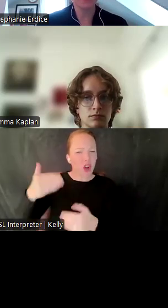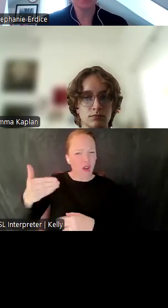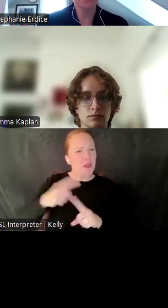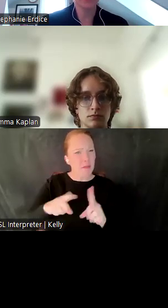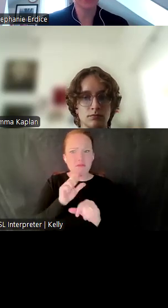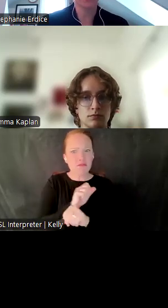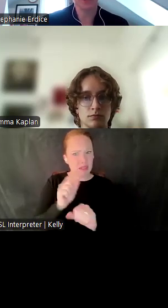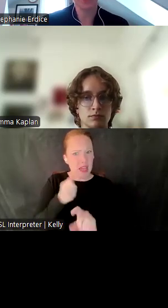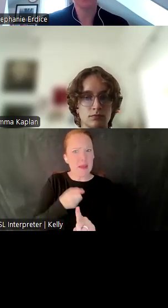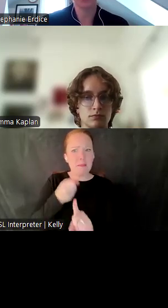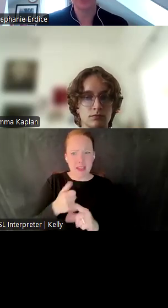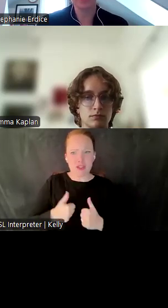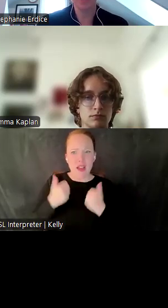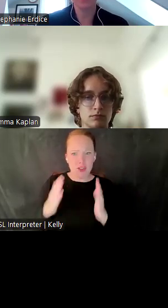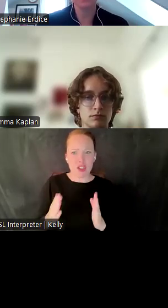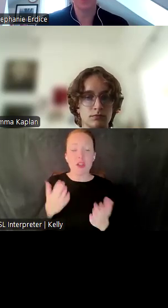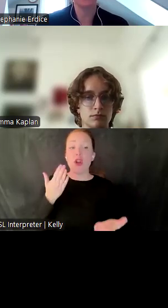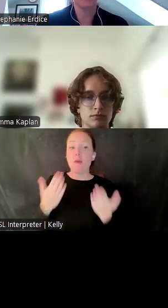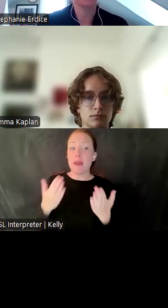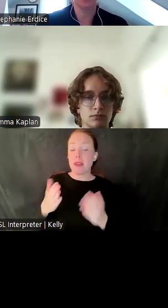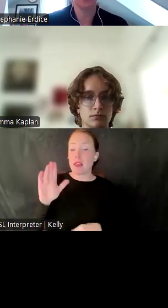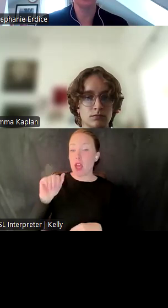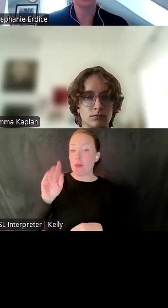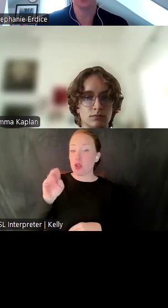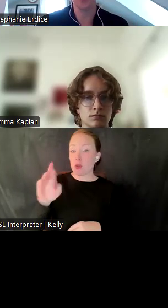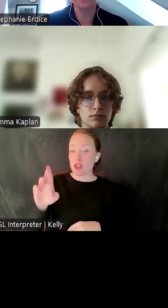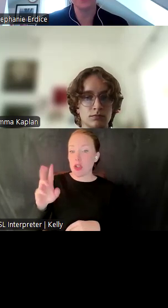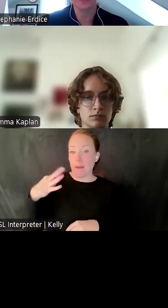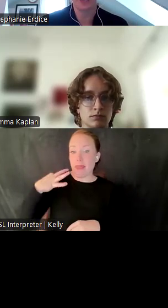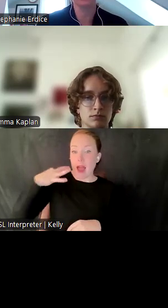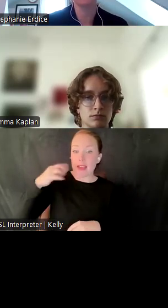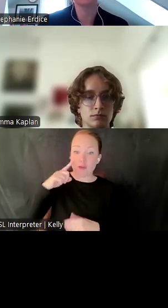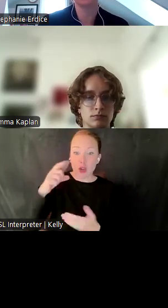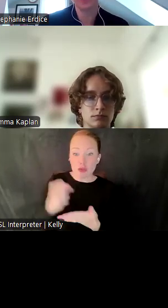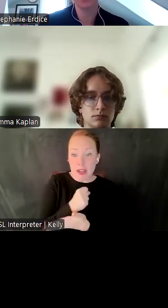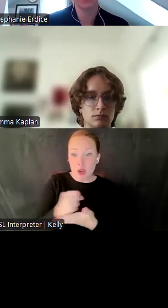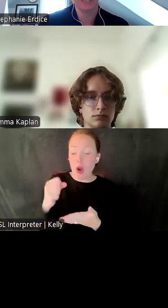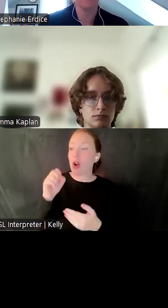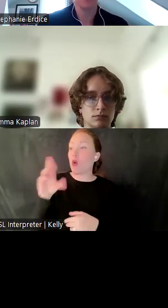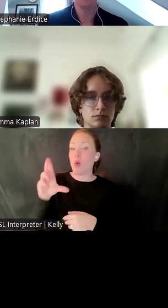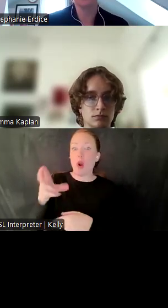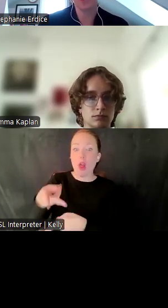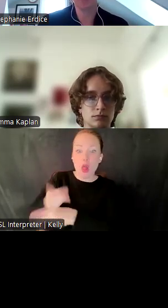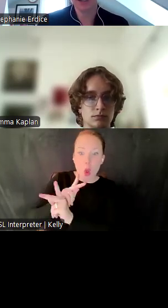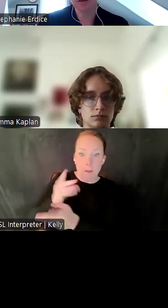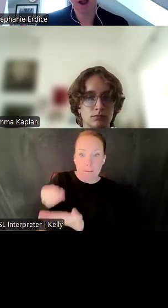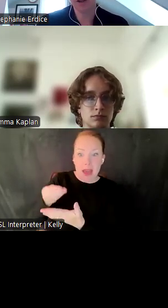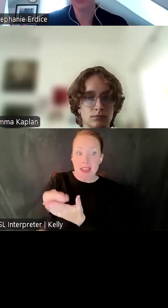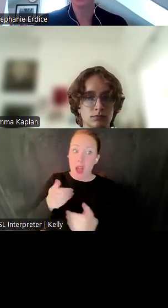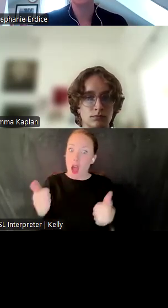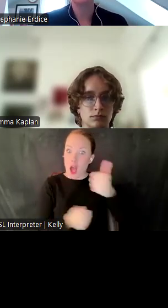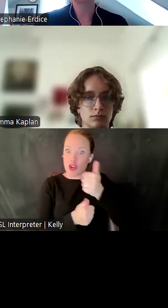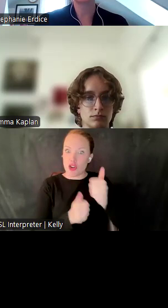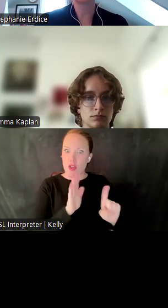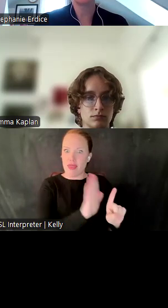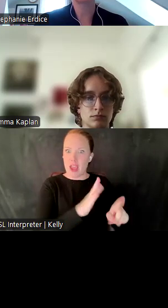So maybe the abuser is applying for credit cards, obtaining loans, or opening accounts in the survivor's name without their